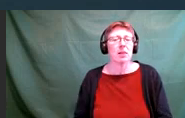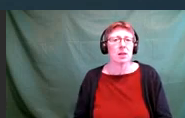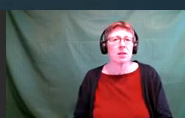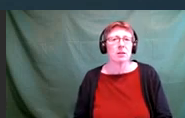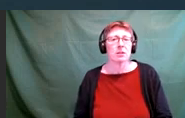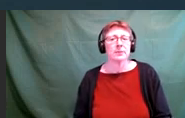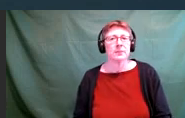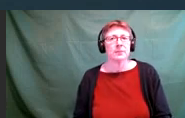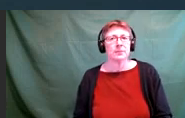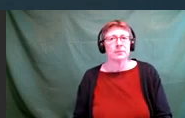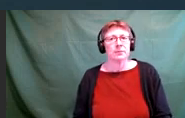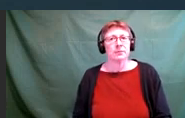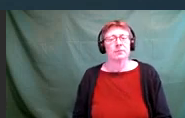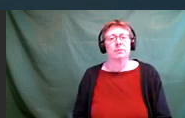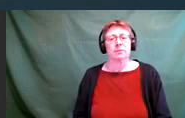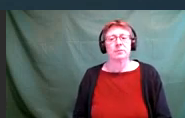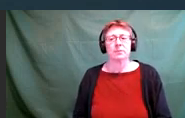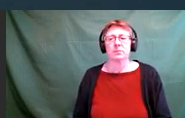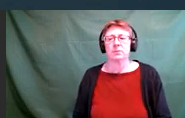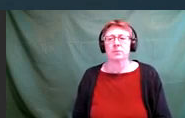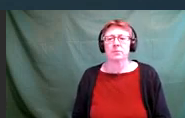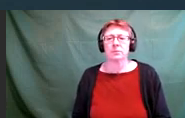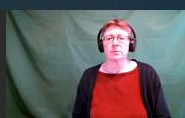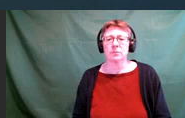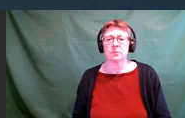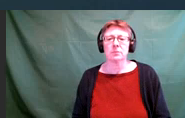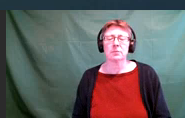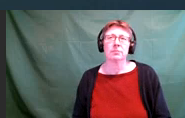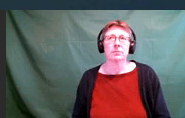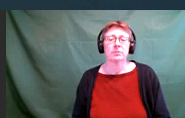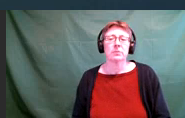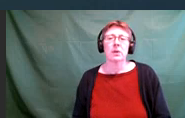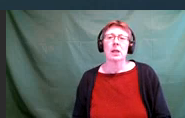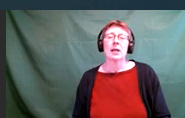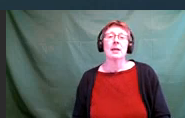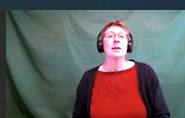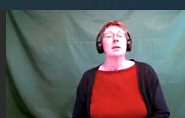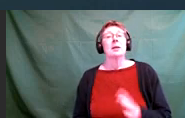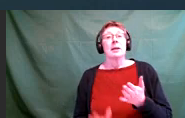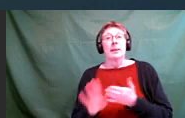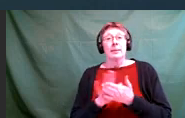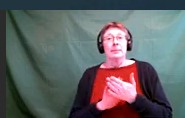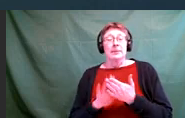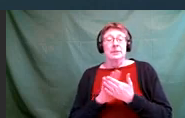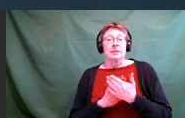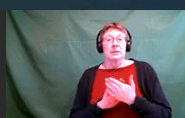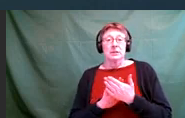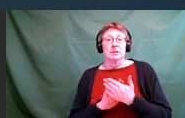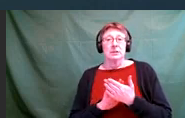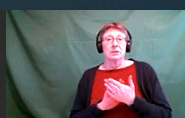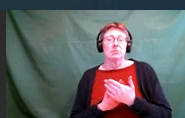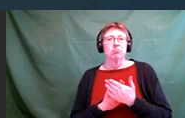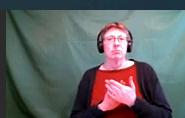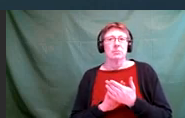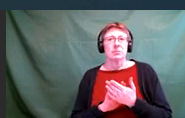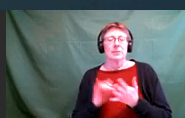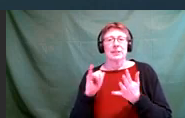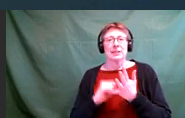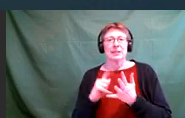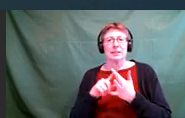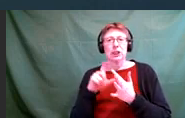And it also implies is that you should adding a sort of